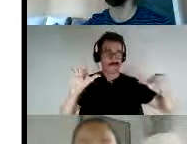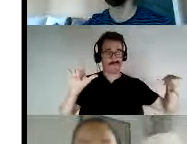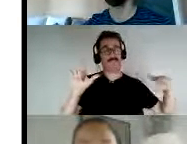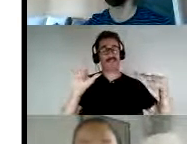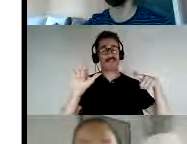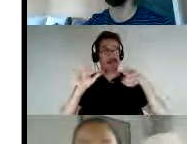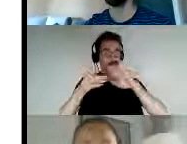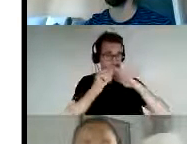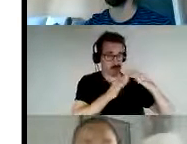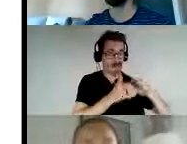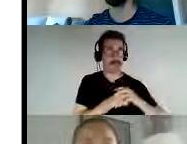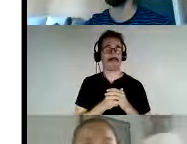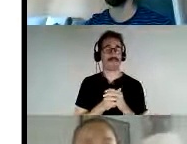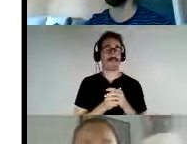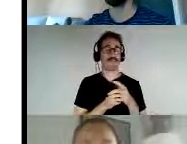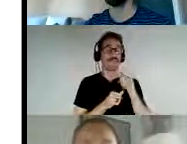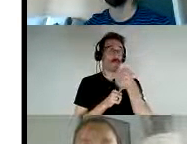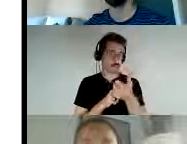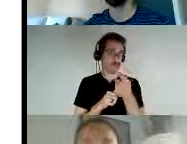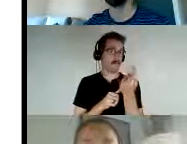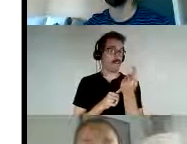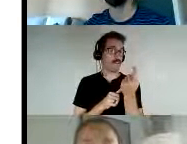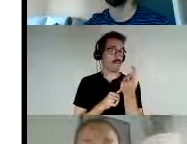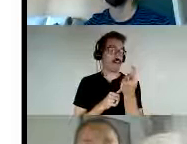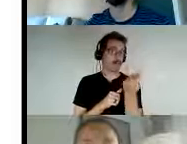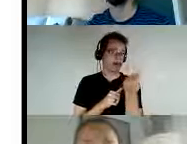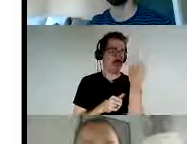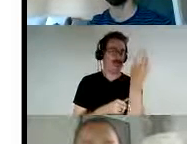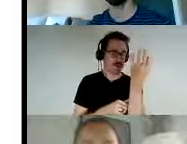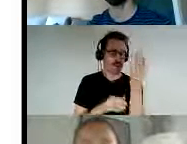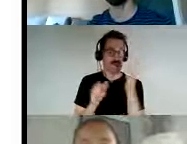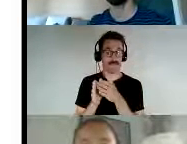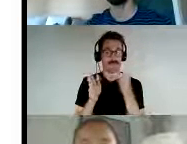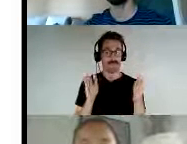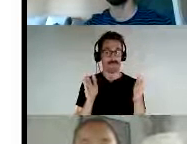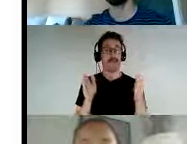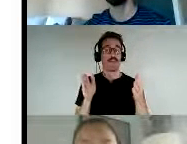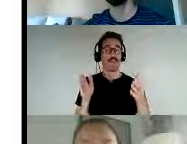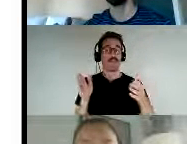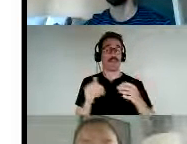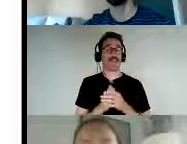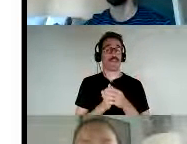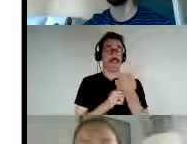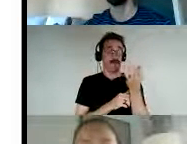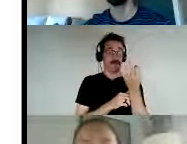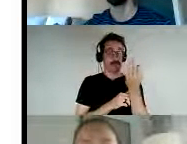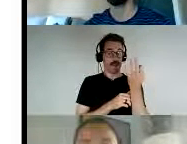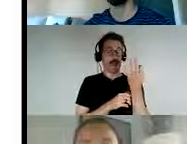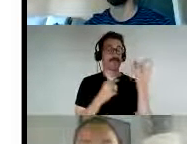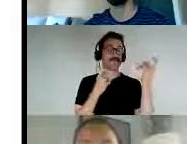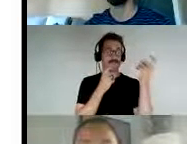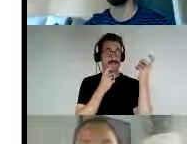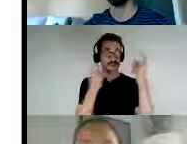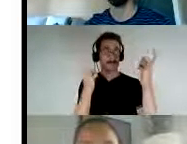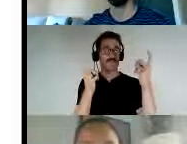en français tomorrow. Thursday is International Day of Older Persons. We'll have Carmen Paquette. She'll be doing elder